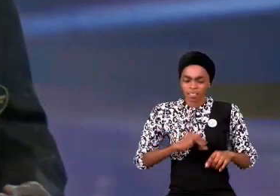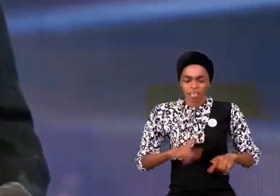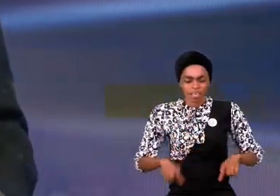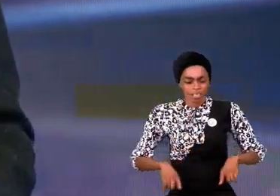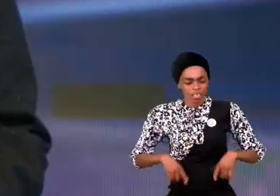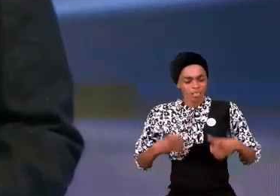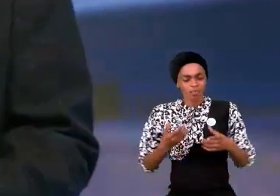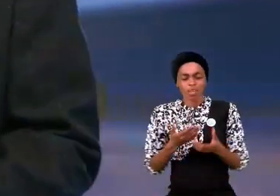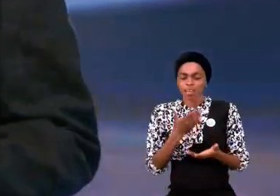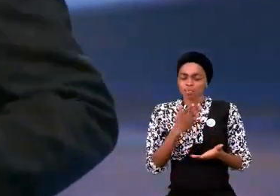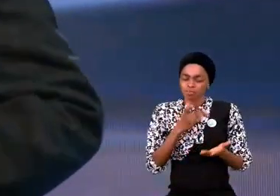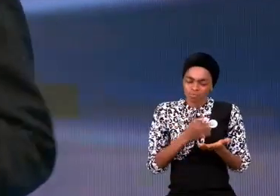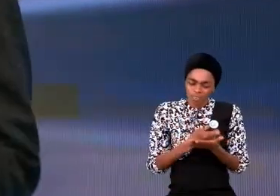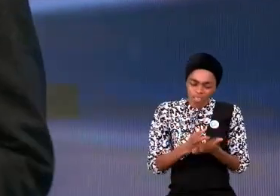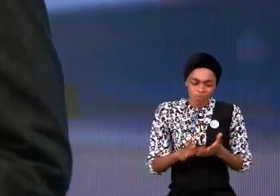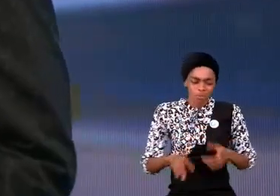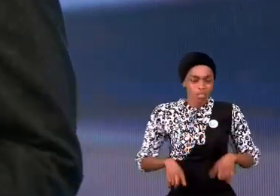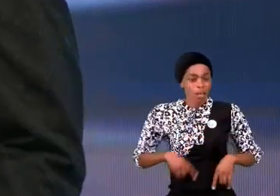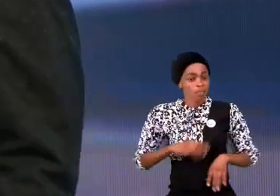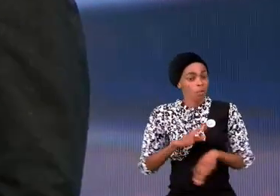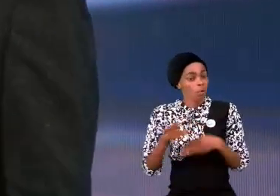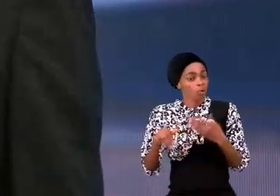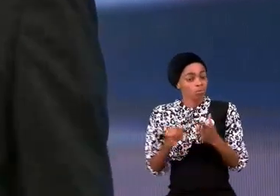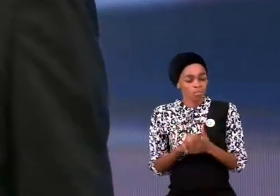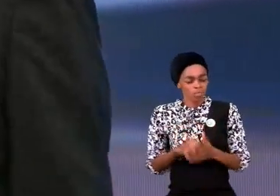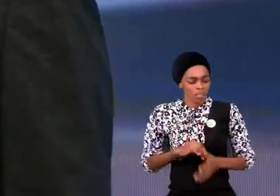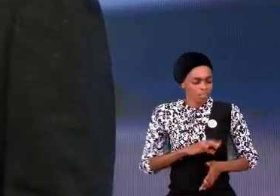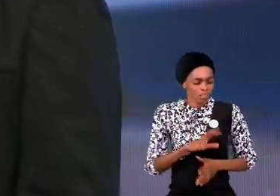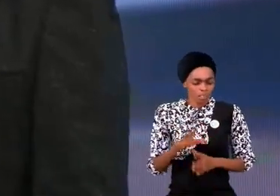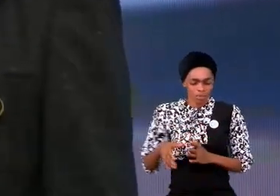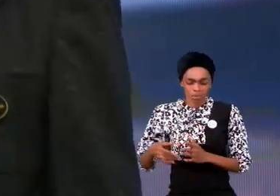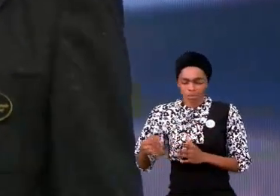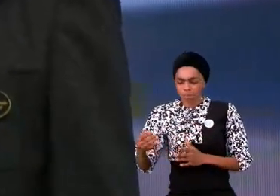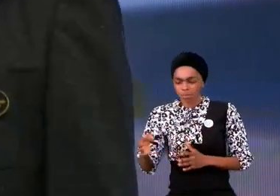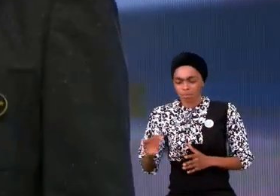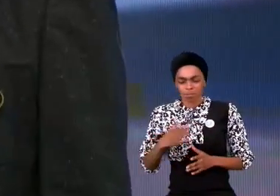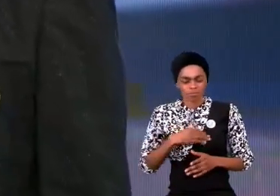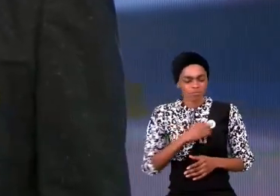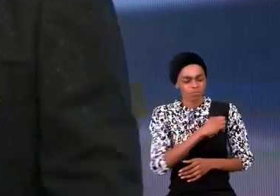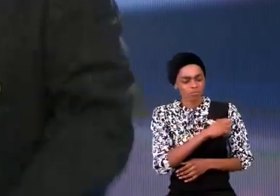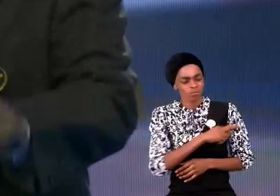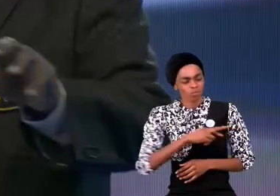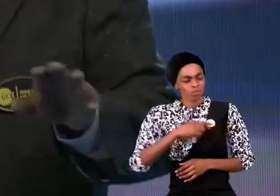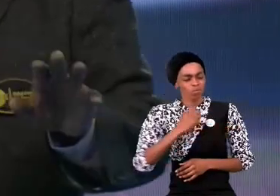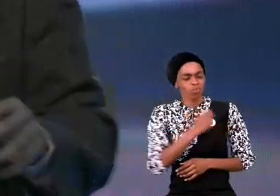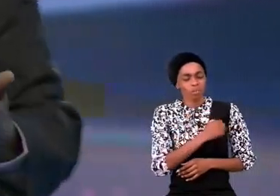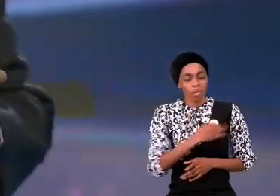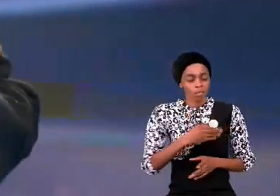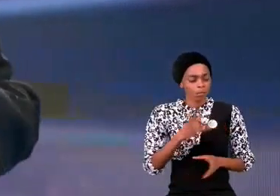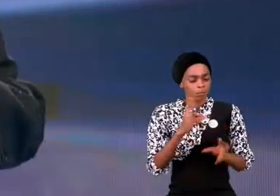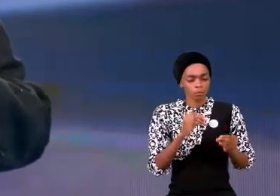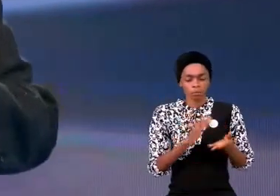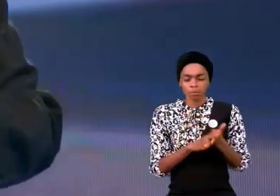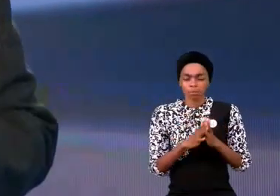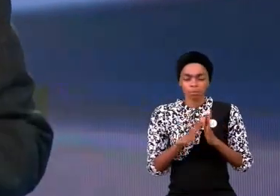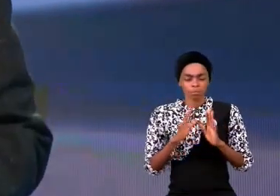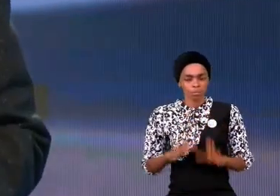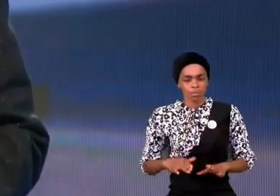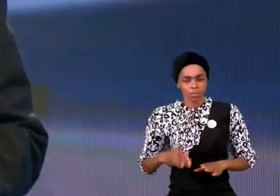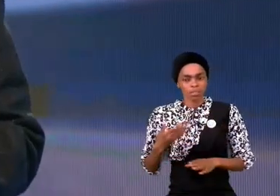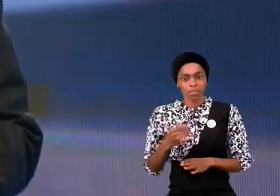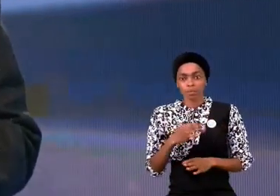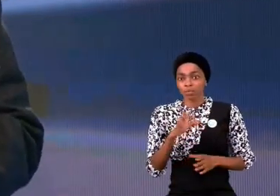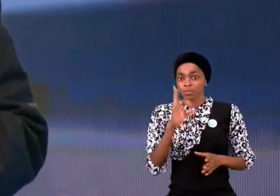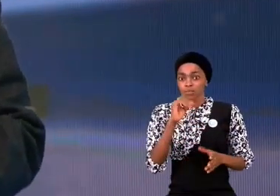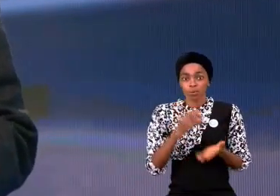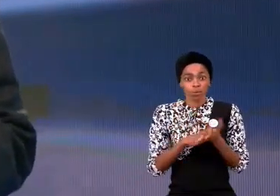and regret, and then there's no peace. There is no peace, says the Lord, to the wicked. But then Christ, the Prince